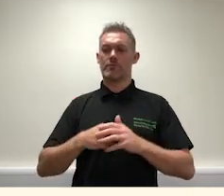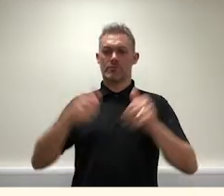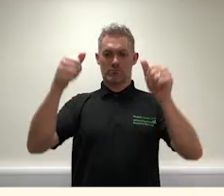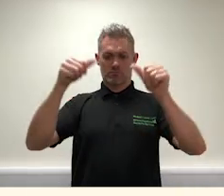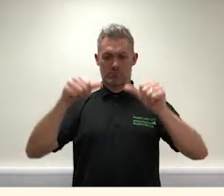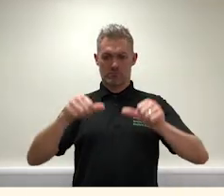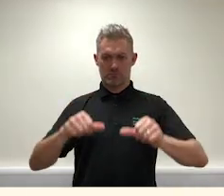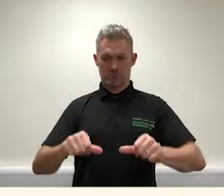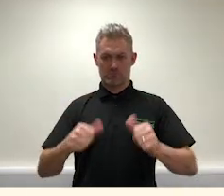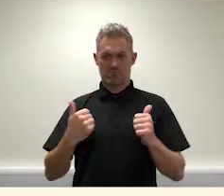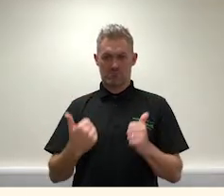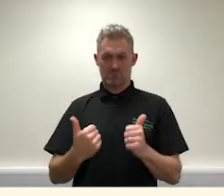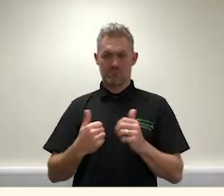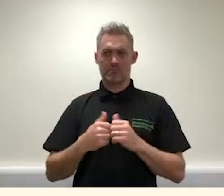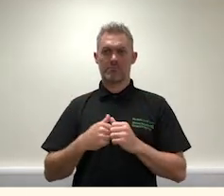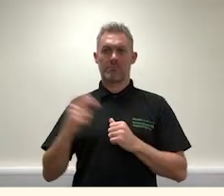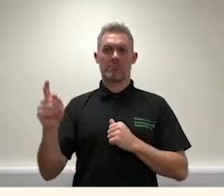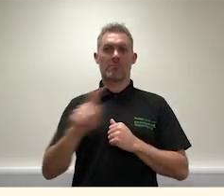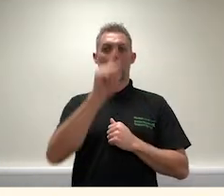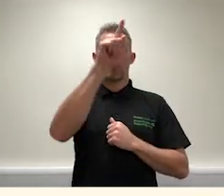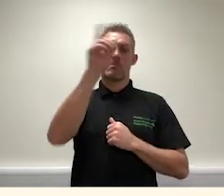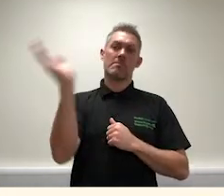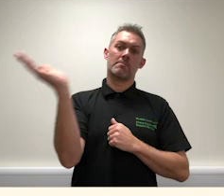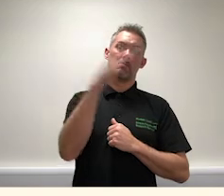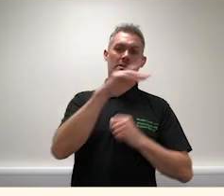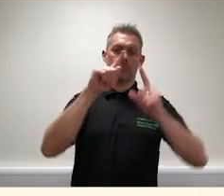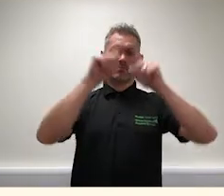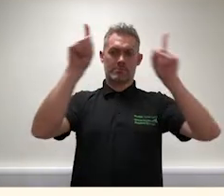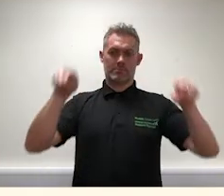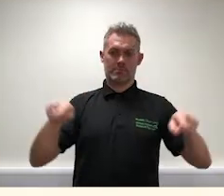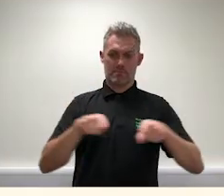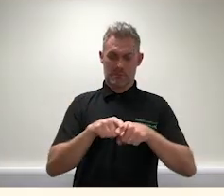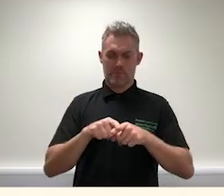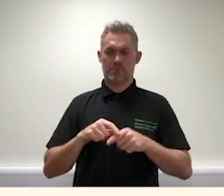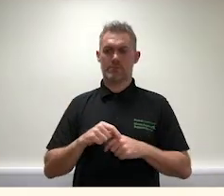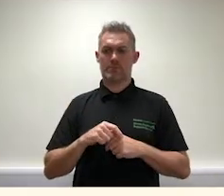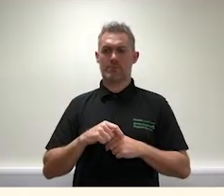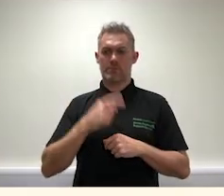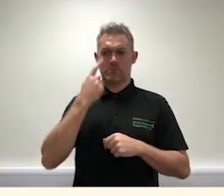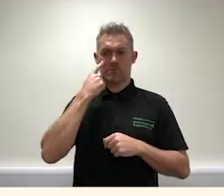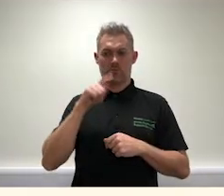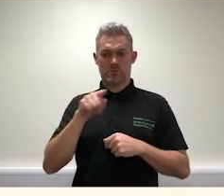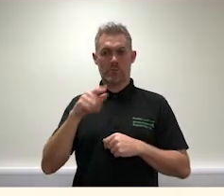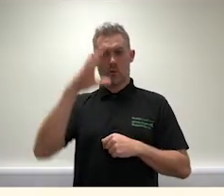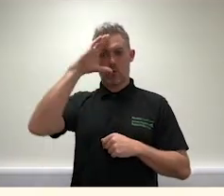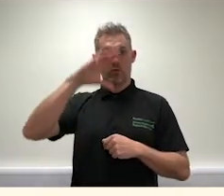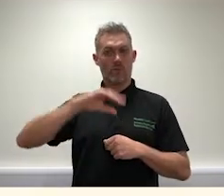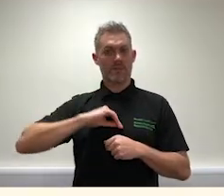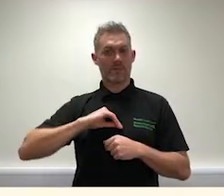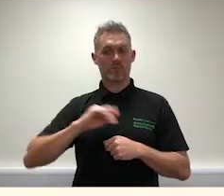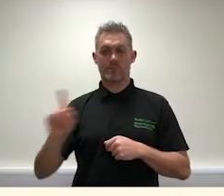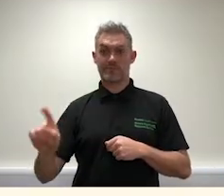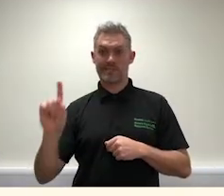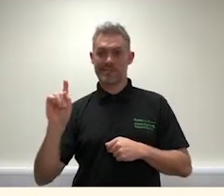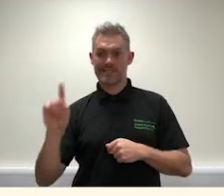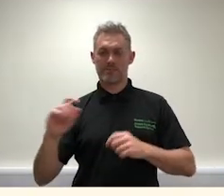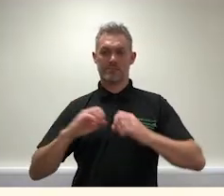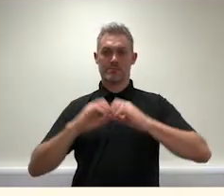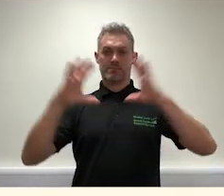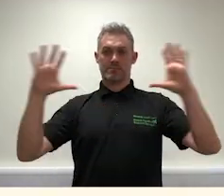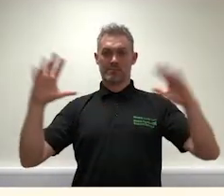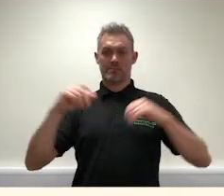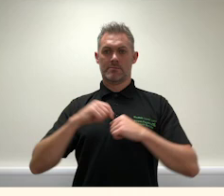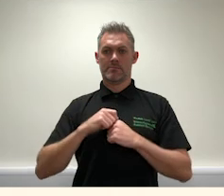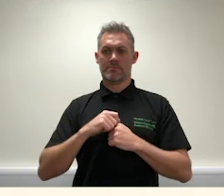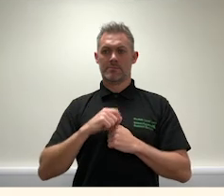from rejected is now pending again. You can now go back. You will notice that you have one notification. Click to review it.